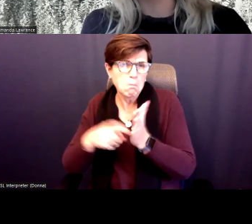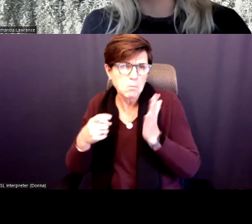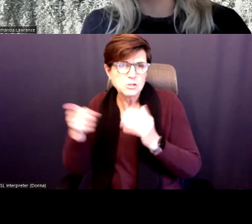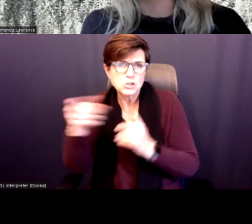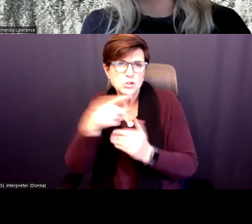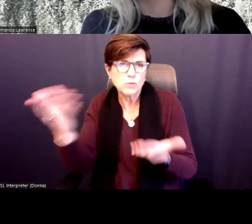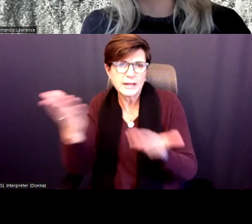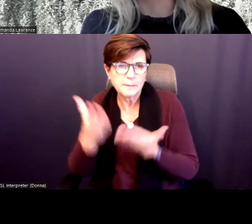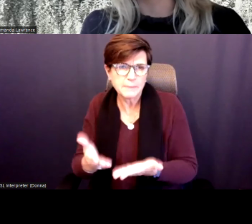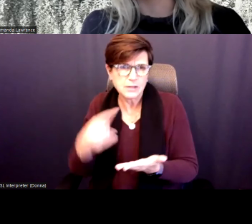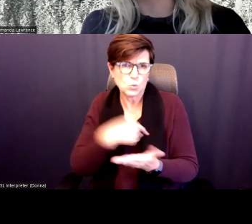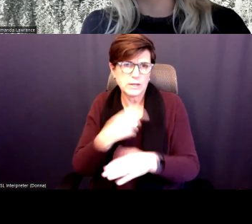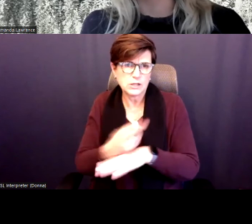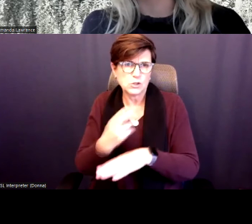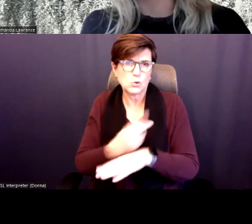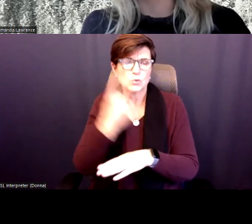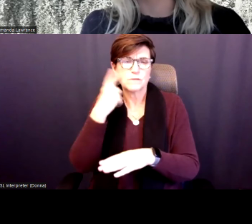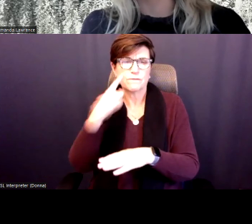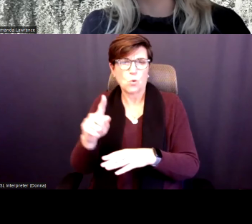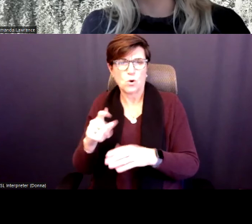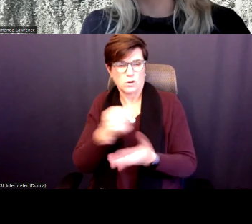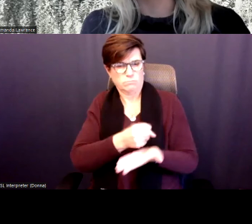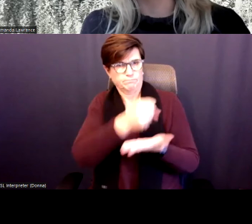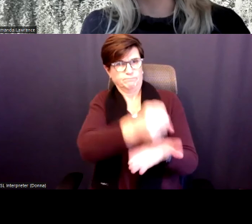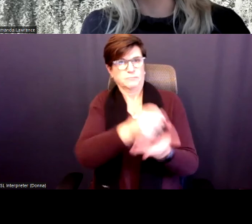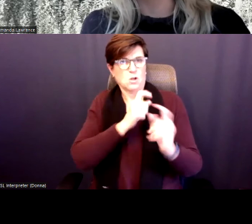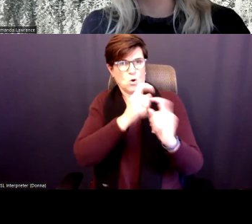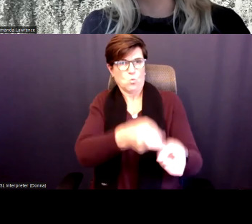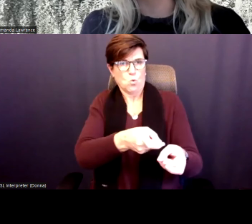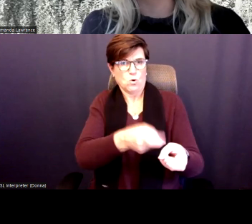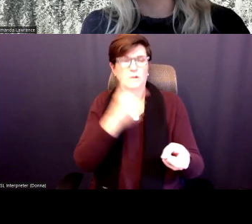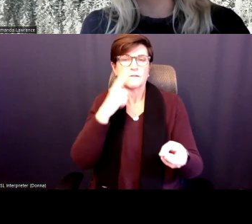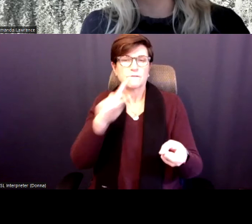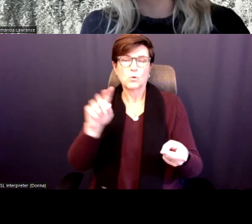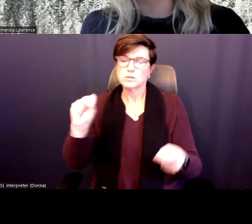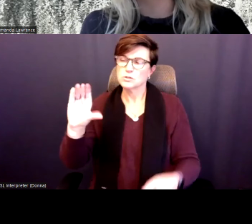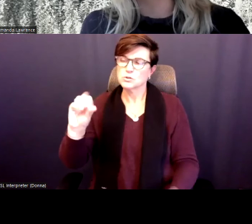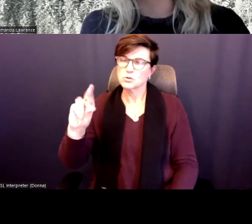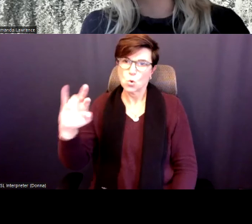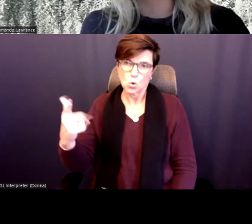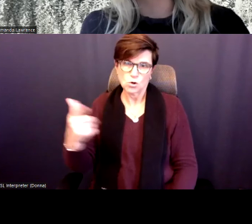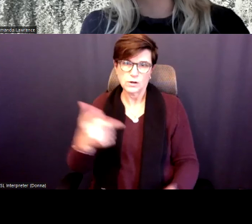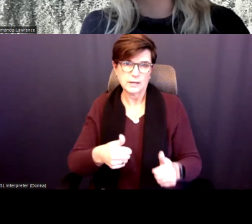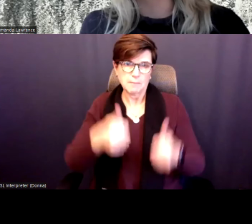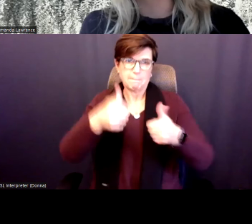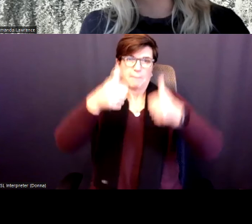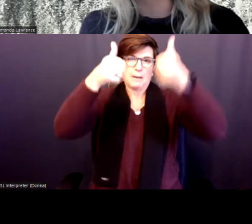recommend CDA use to award applications scoring incentives?